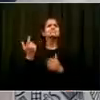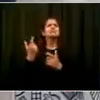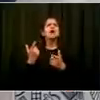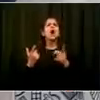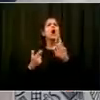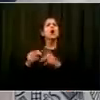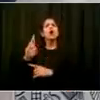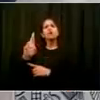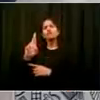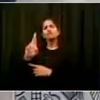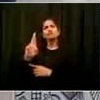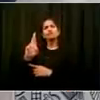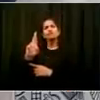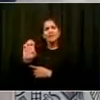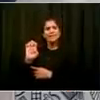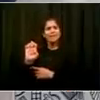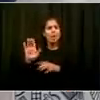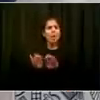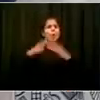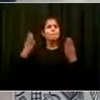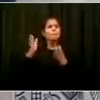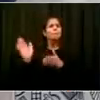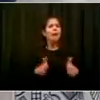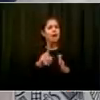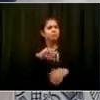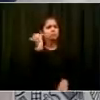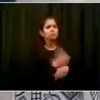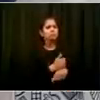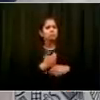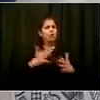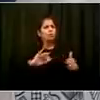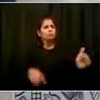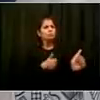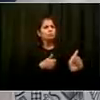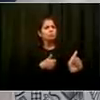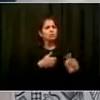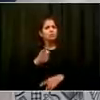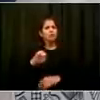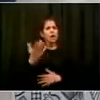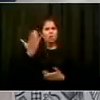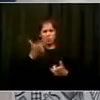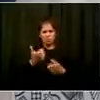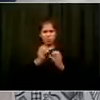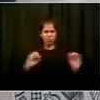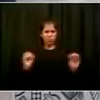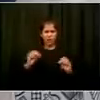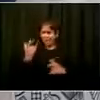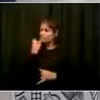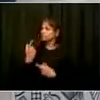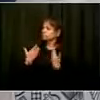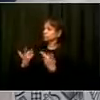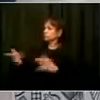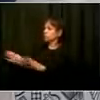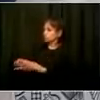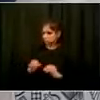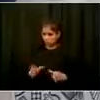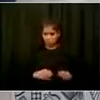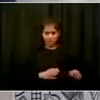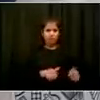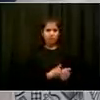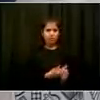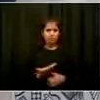different pieces we had to account for. For a long time, we were doing really well in this city. For a long time, it looked like